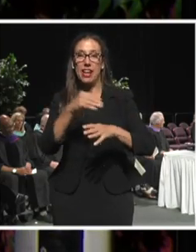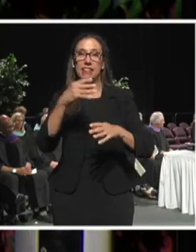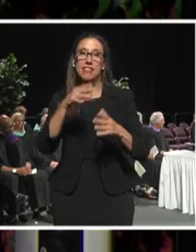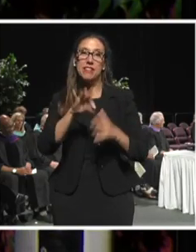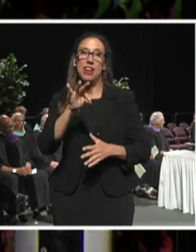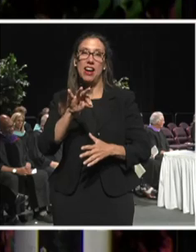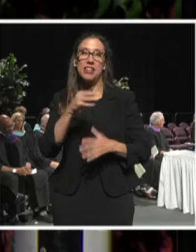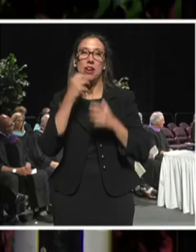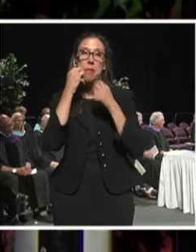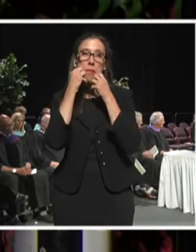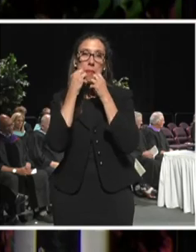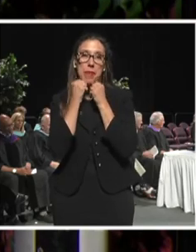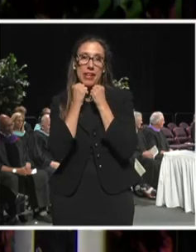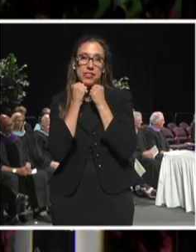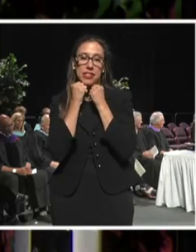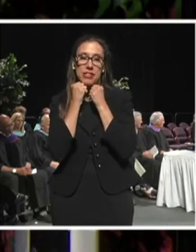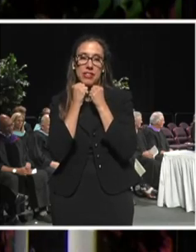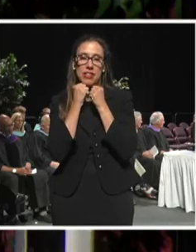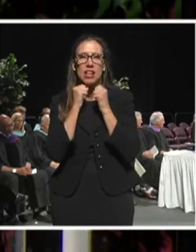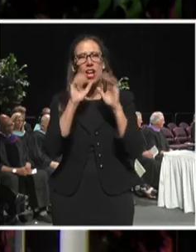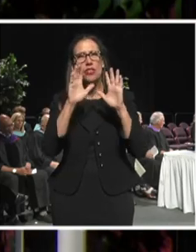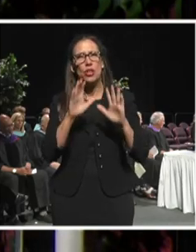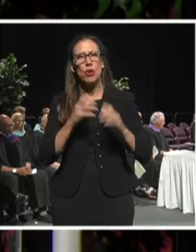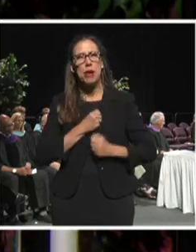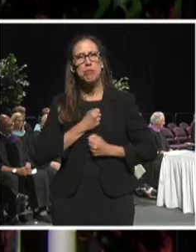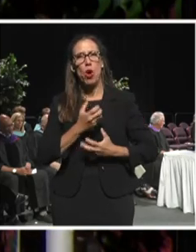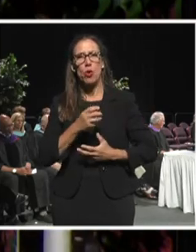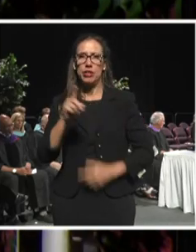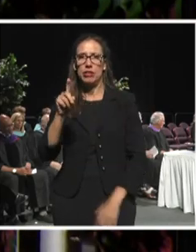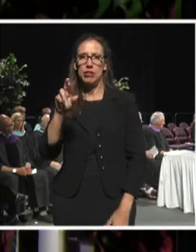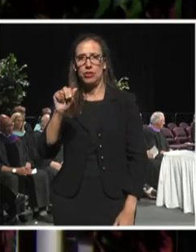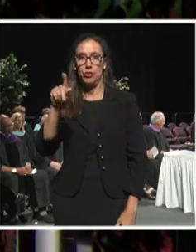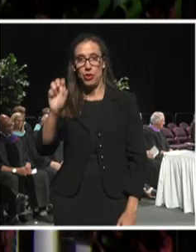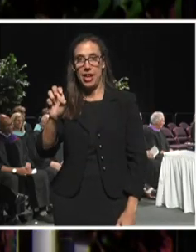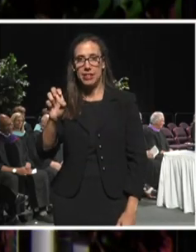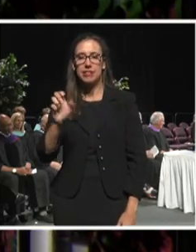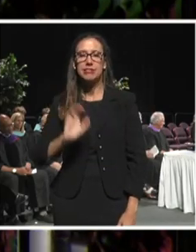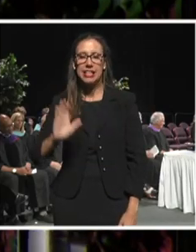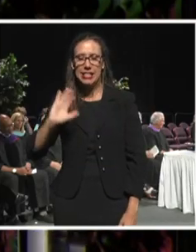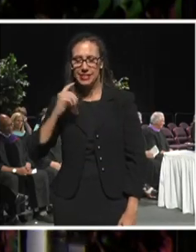passions. The great poet and philosopher Drake once said,